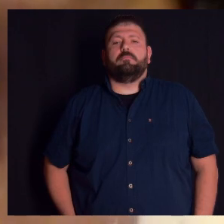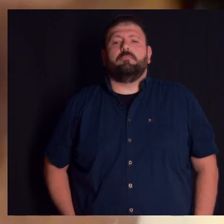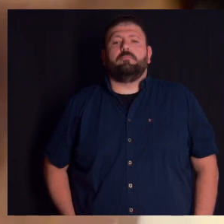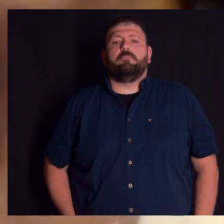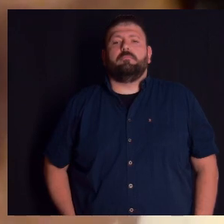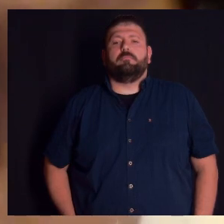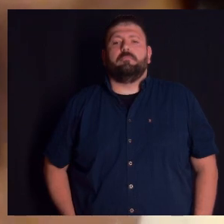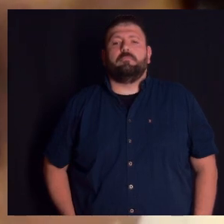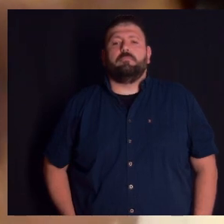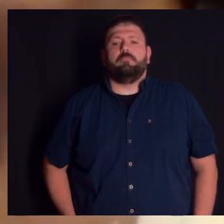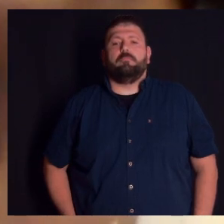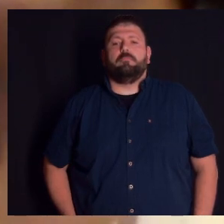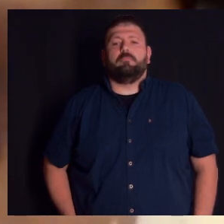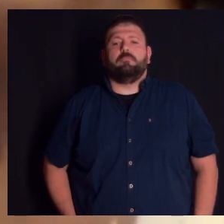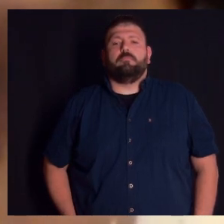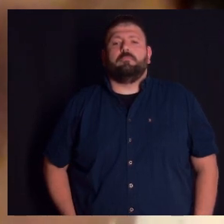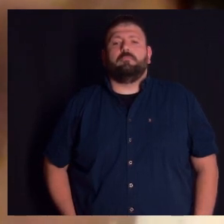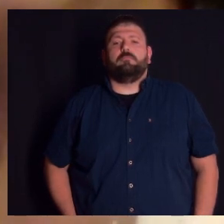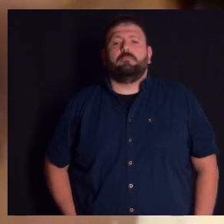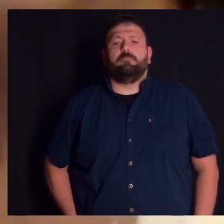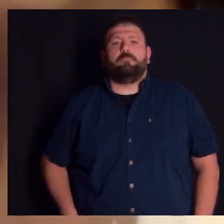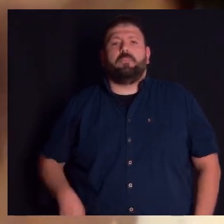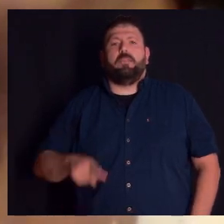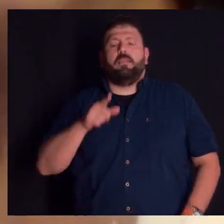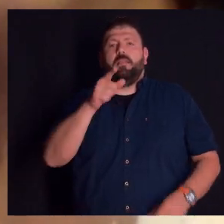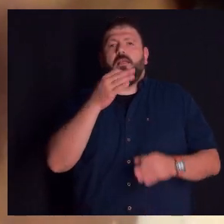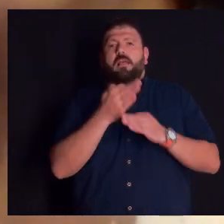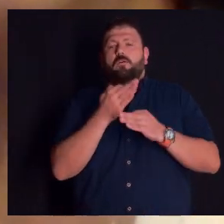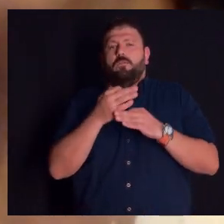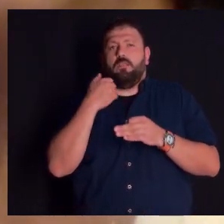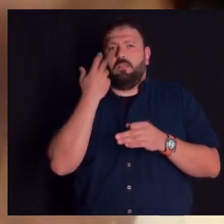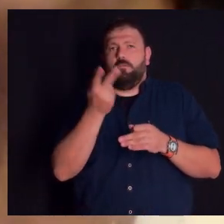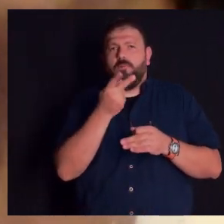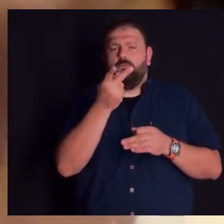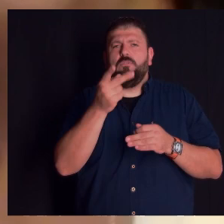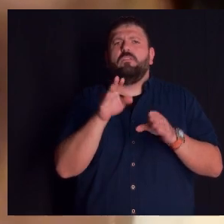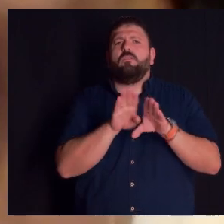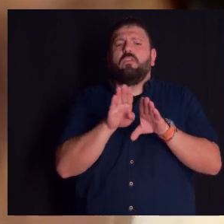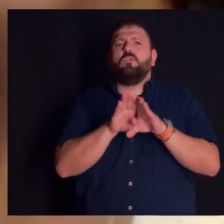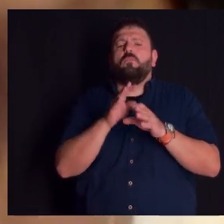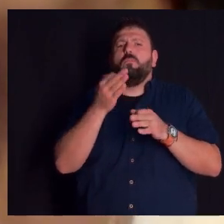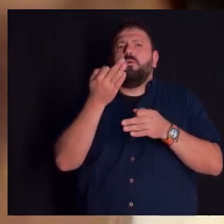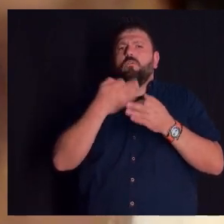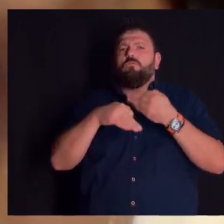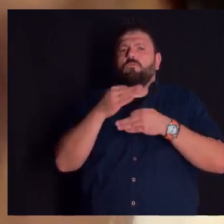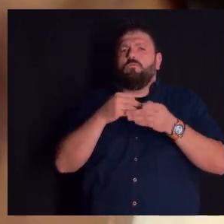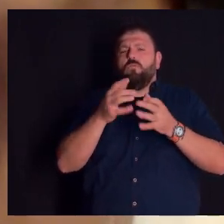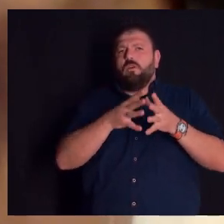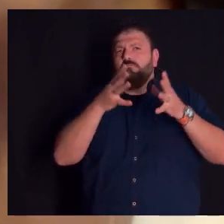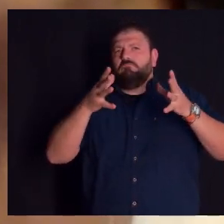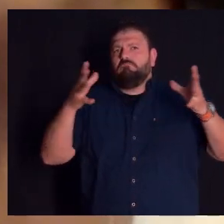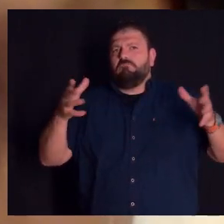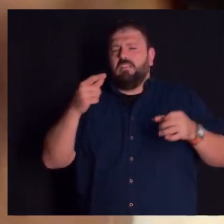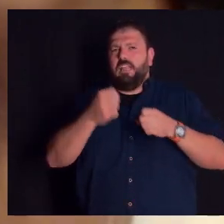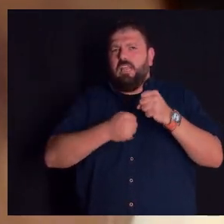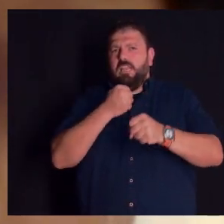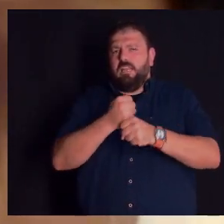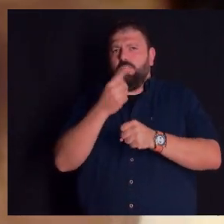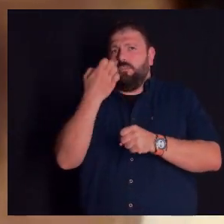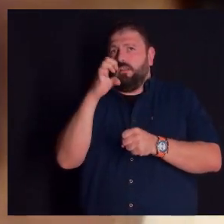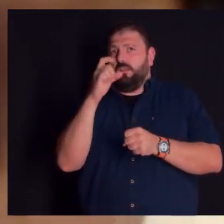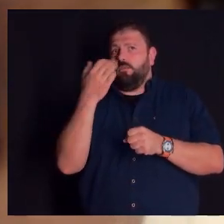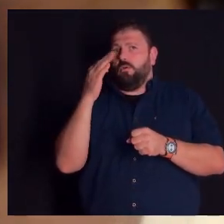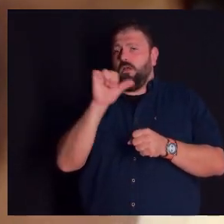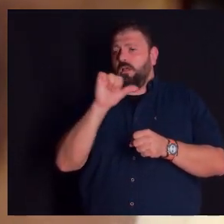I want to mention something very important, Sveta. From last year to date,